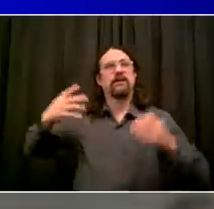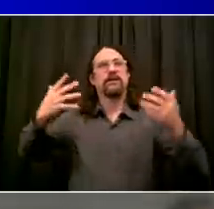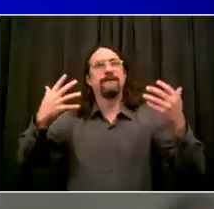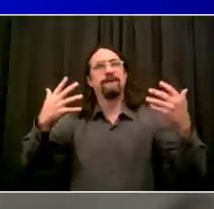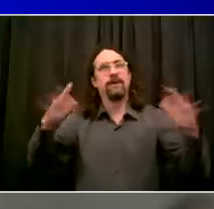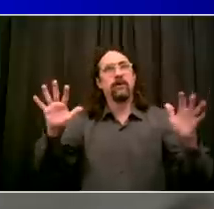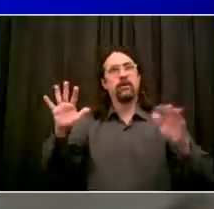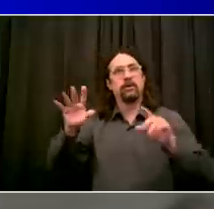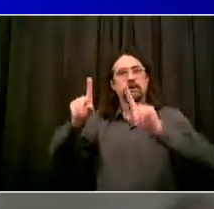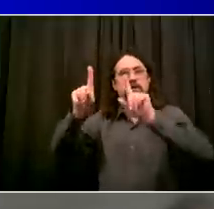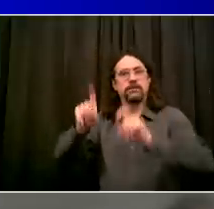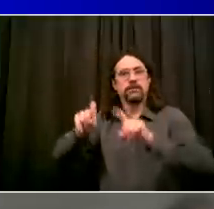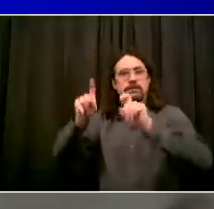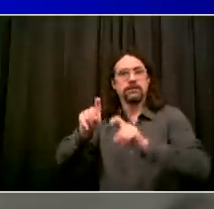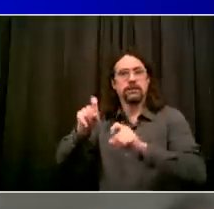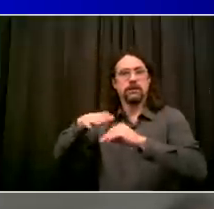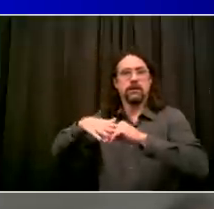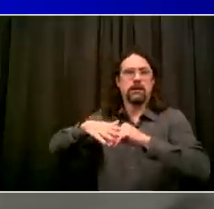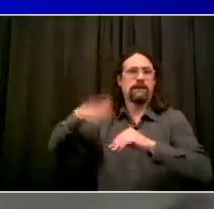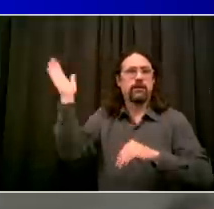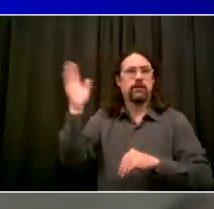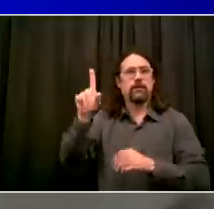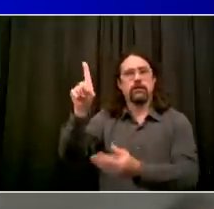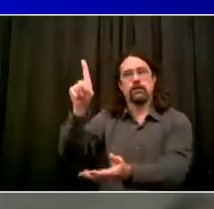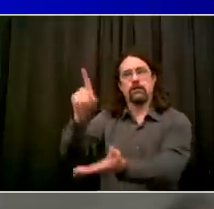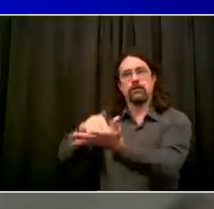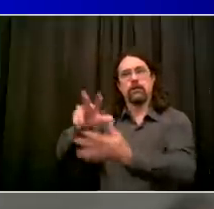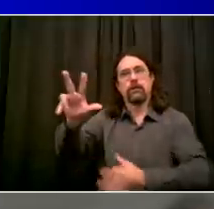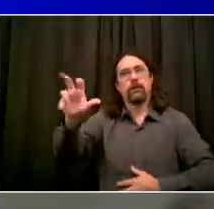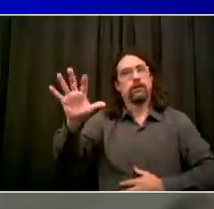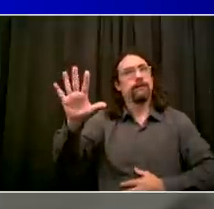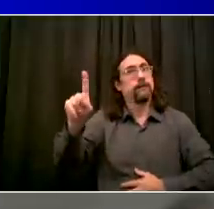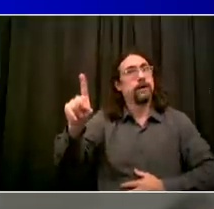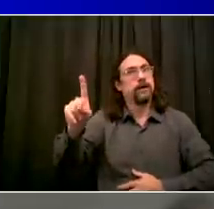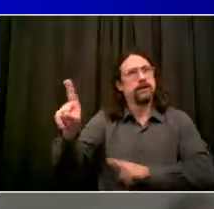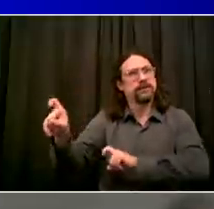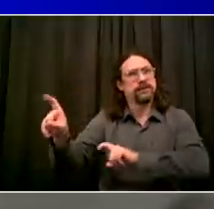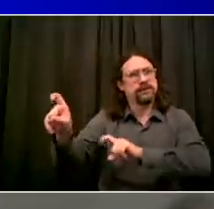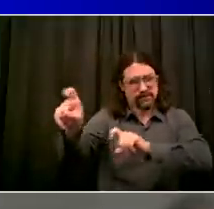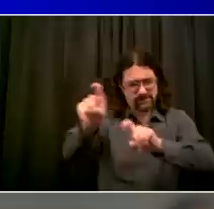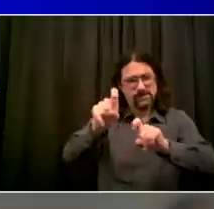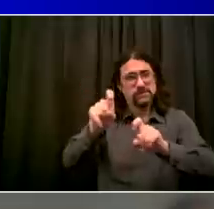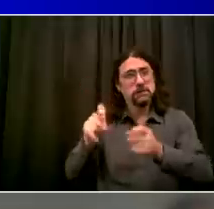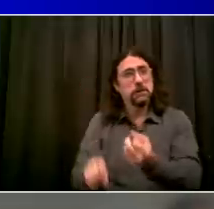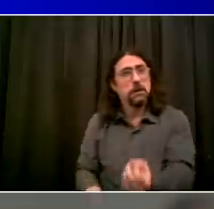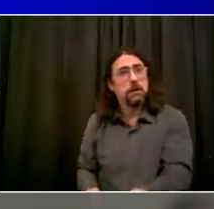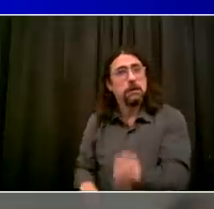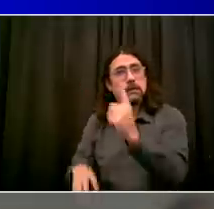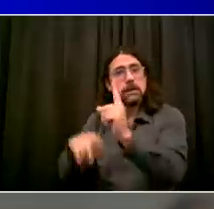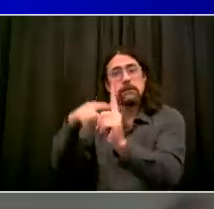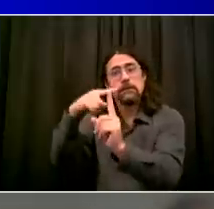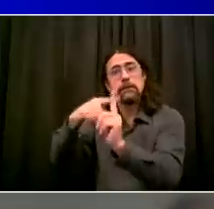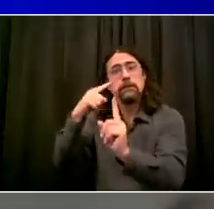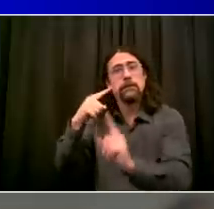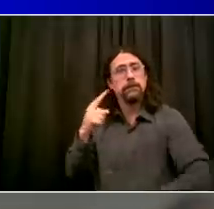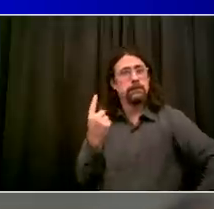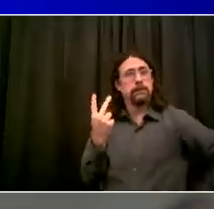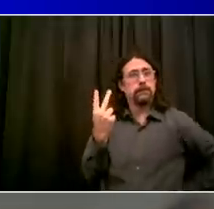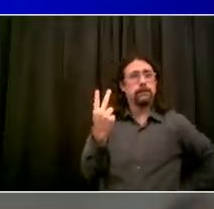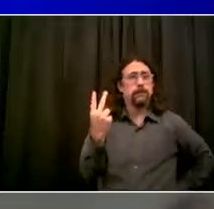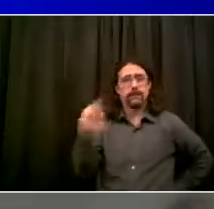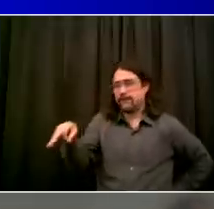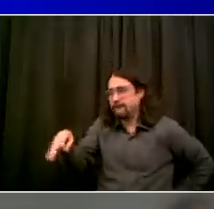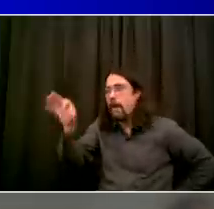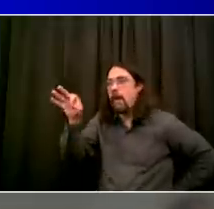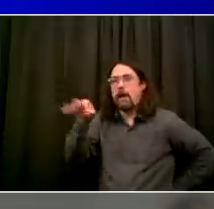again, our educators, our staff, school communities are doing a great job. They're doing the right thing. They're being smart about things.